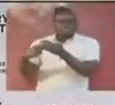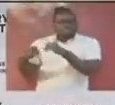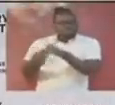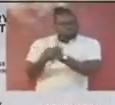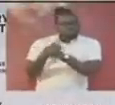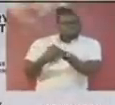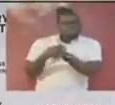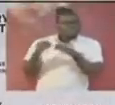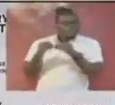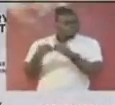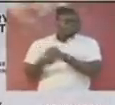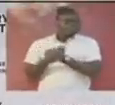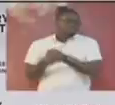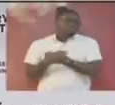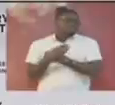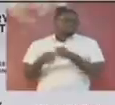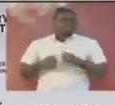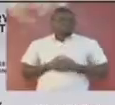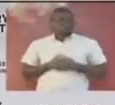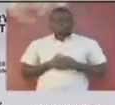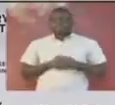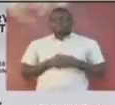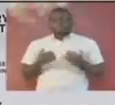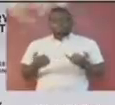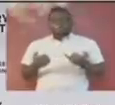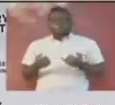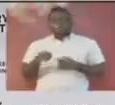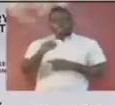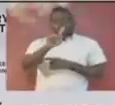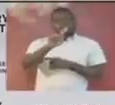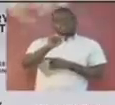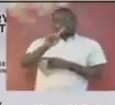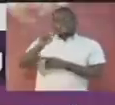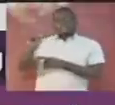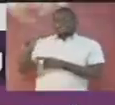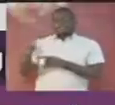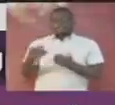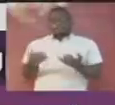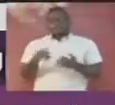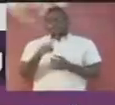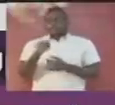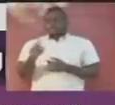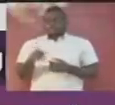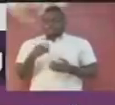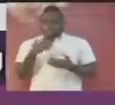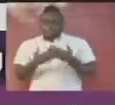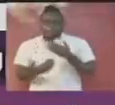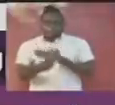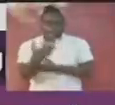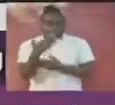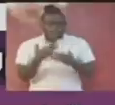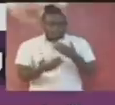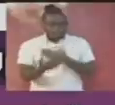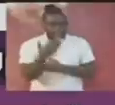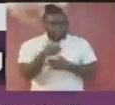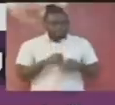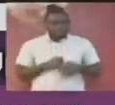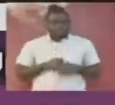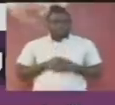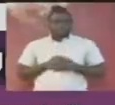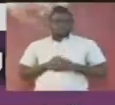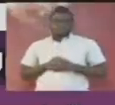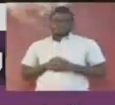questions from TTT now, please. Good morning. Terry Ann Brown Campbell from